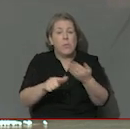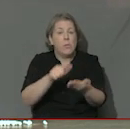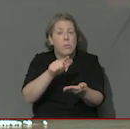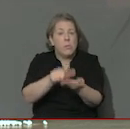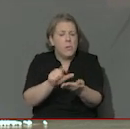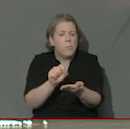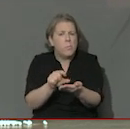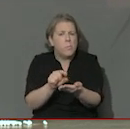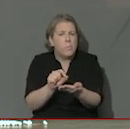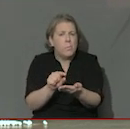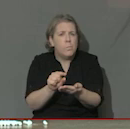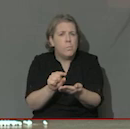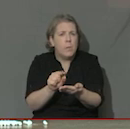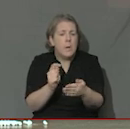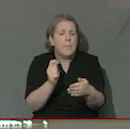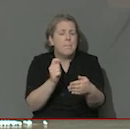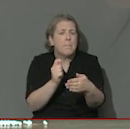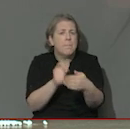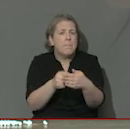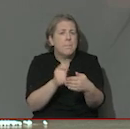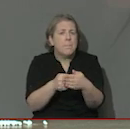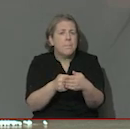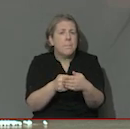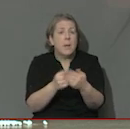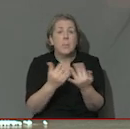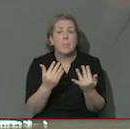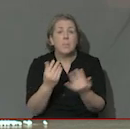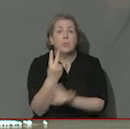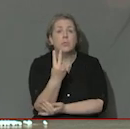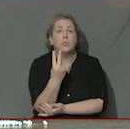our interest expense